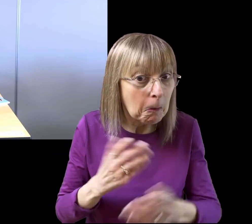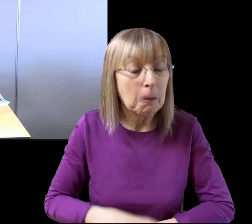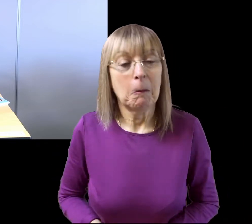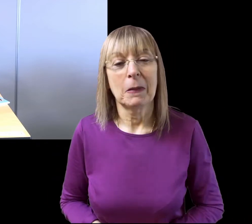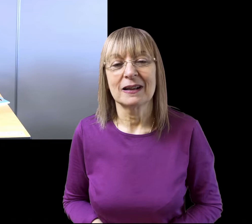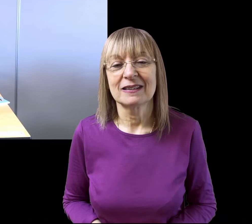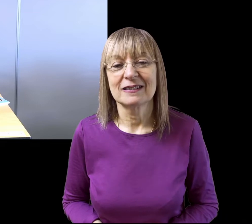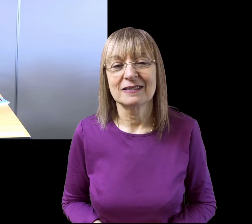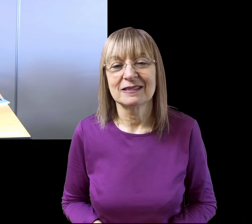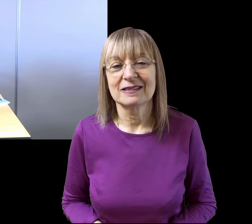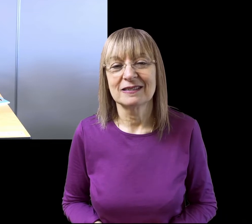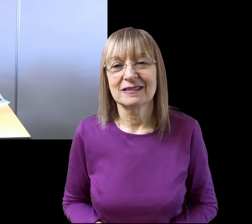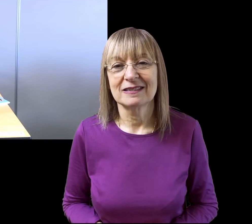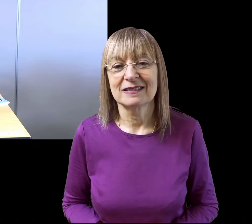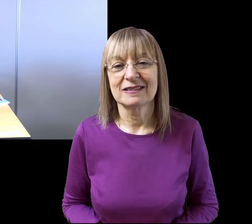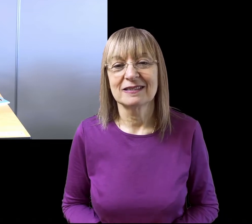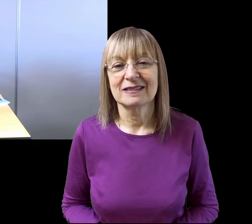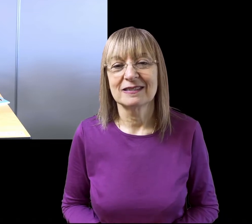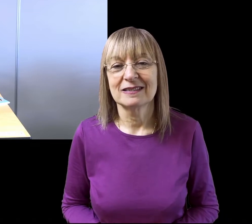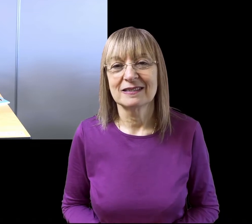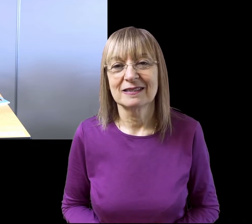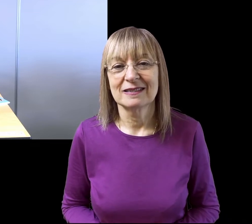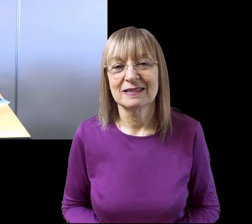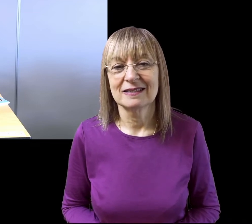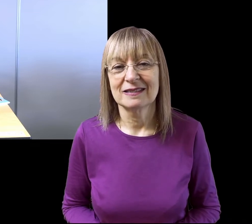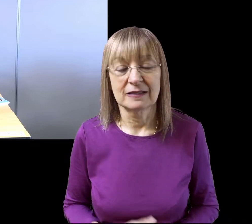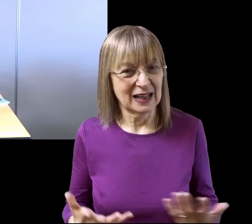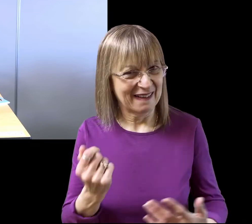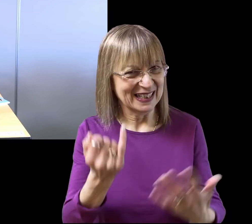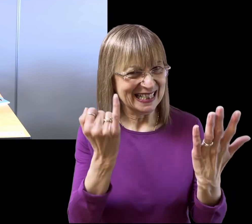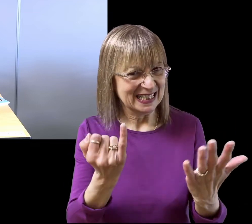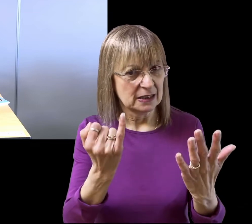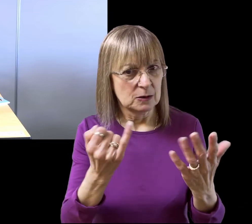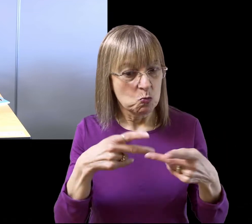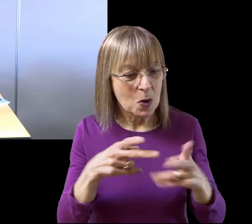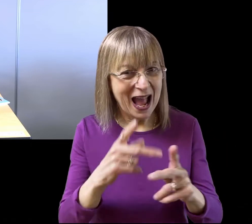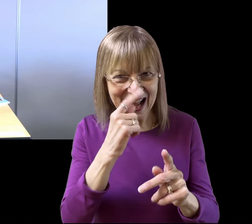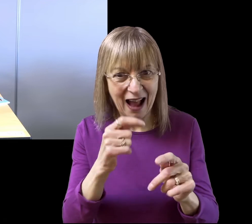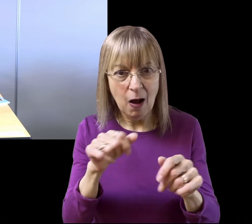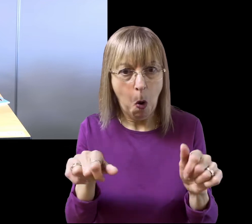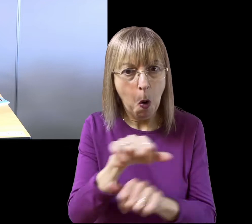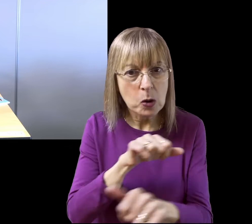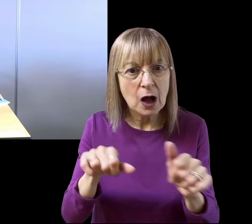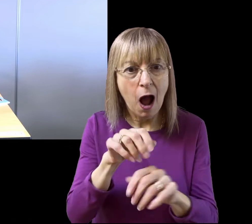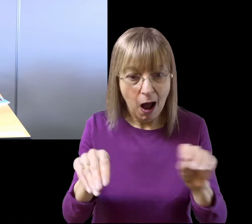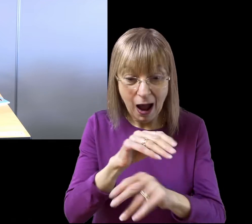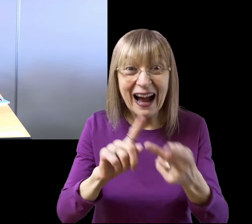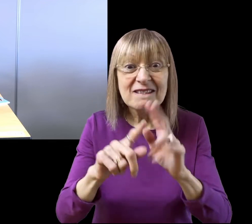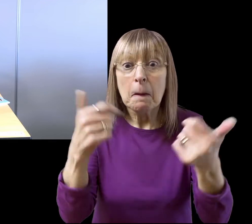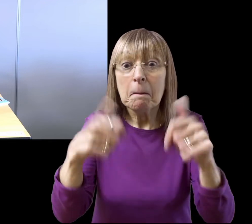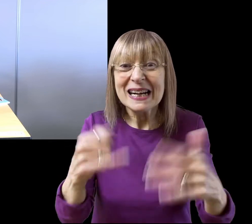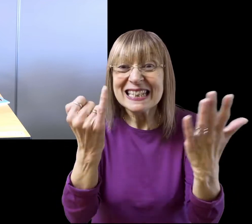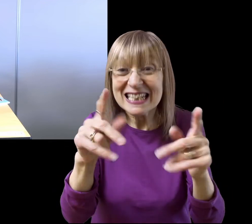we go C, B, A, which hopefully none of you are thinking at the moment. So there are 6 ways